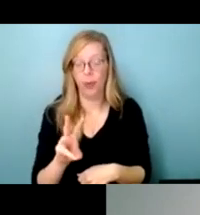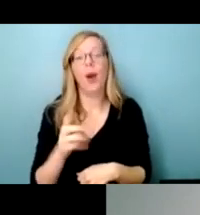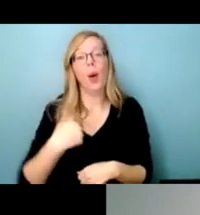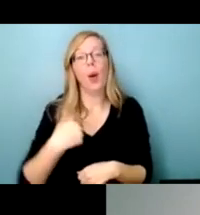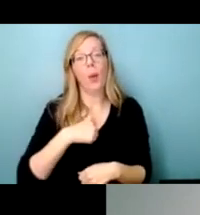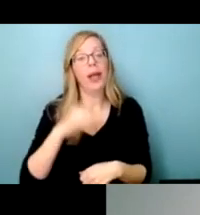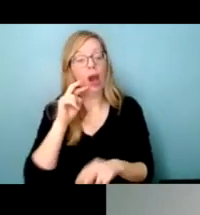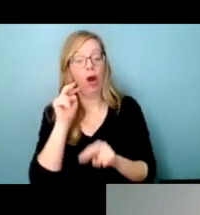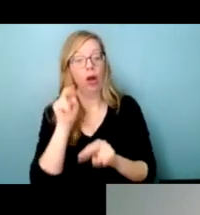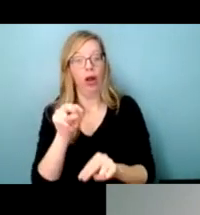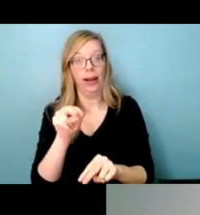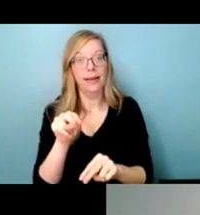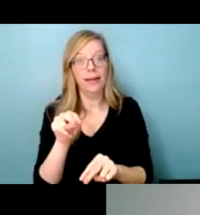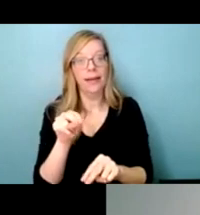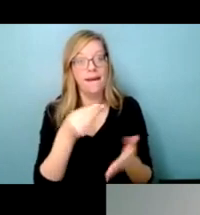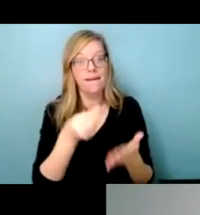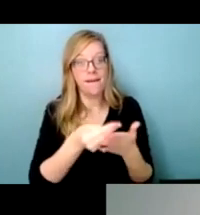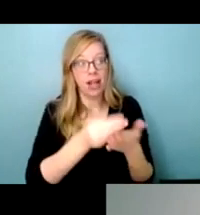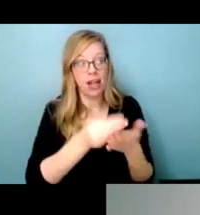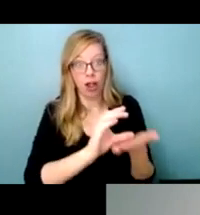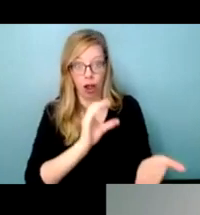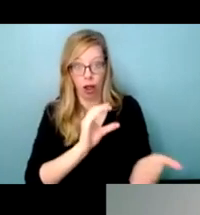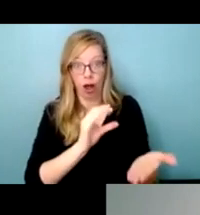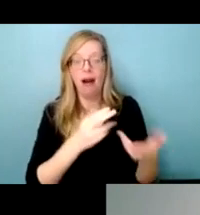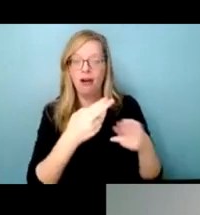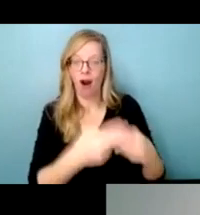partners instead of as